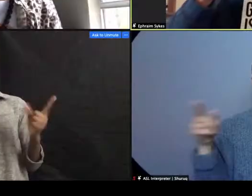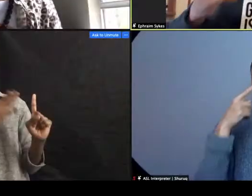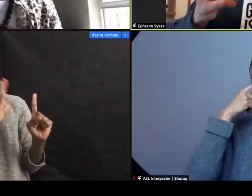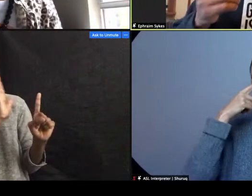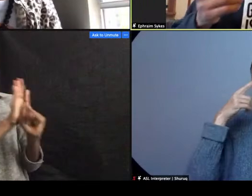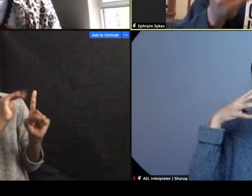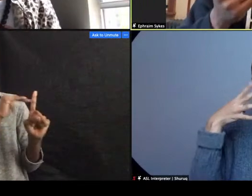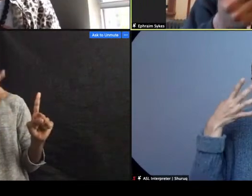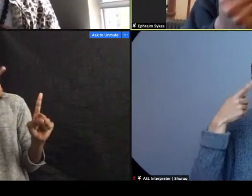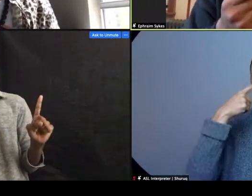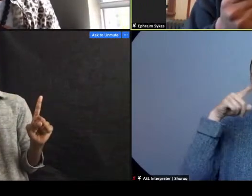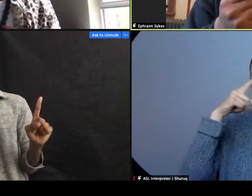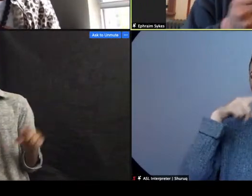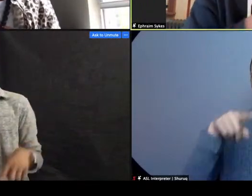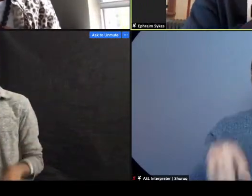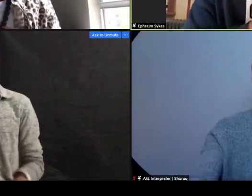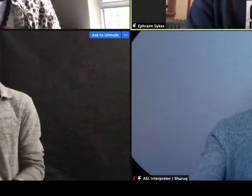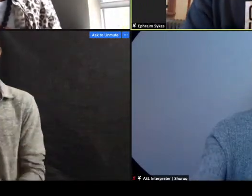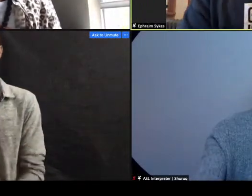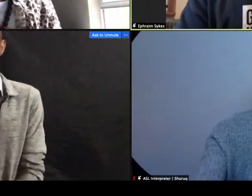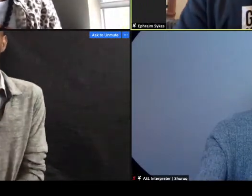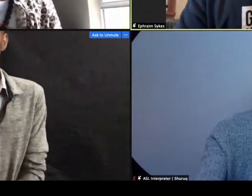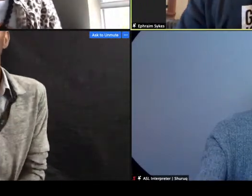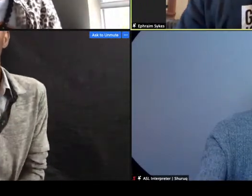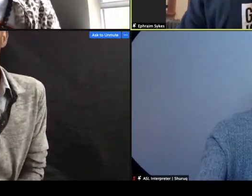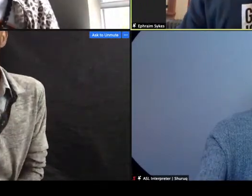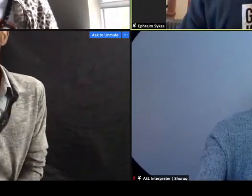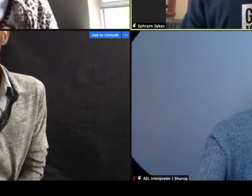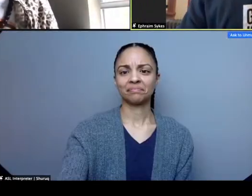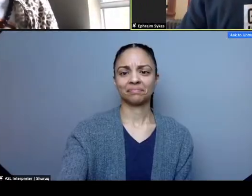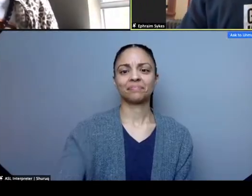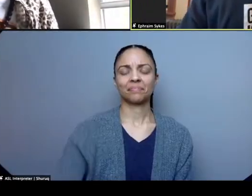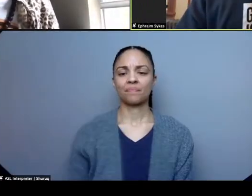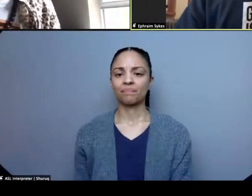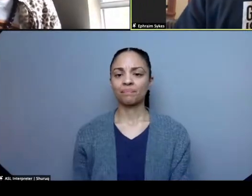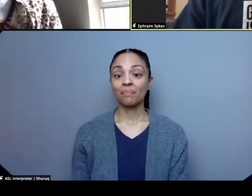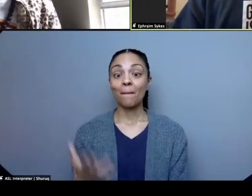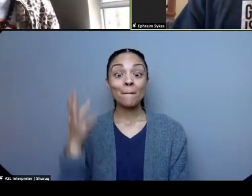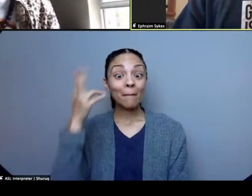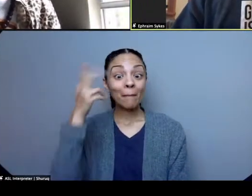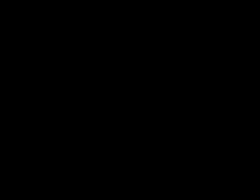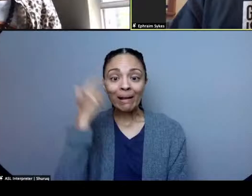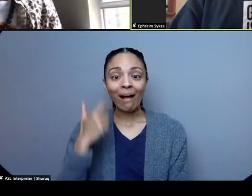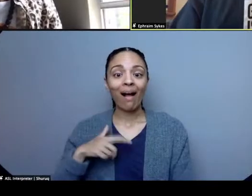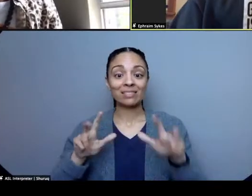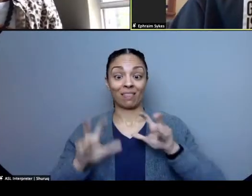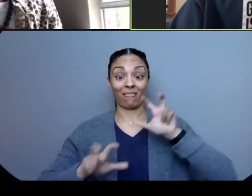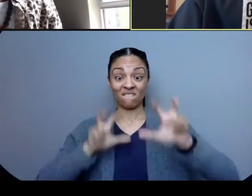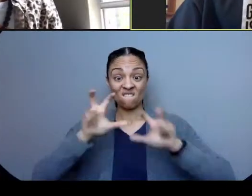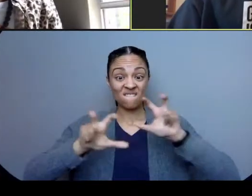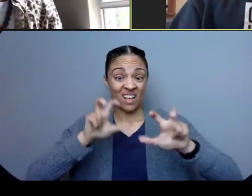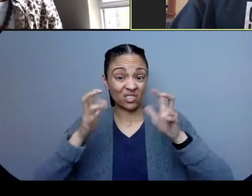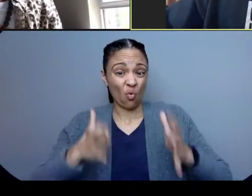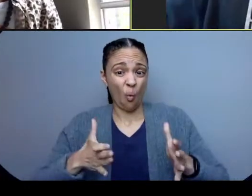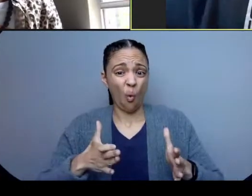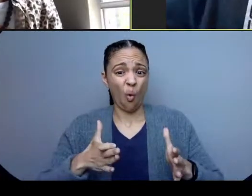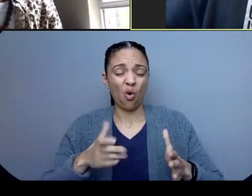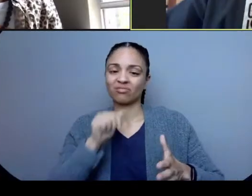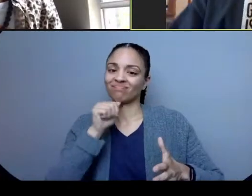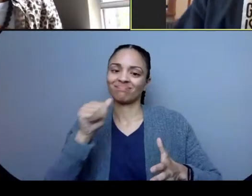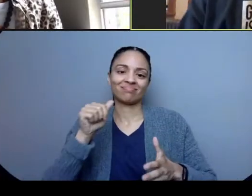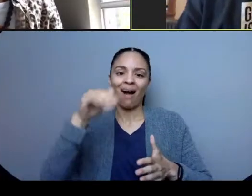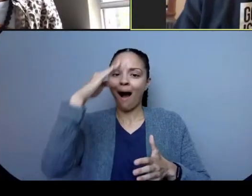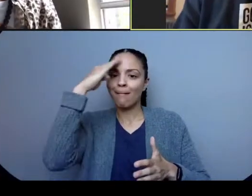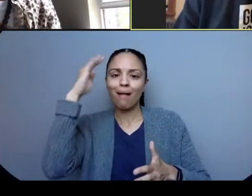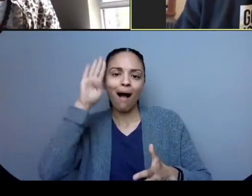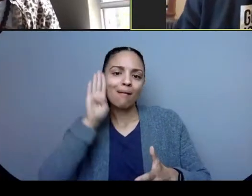who normally fills their pockets aren't us, especially on that Broadway stage. Boom. So they're like, nah, y'all gonna do what it takes to get these white dollars. You